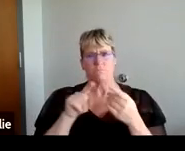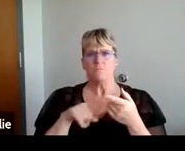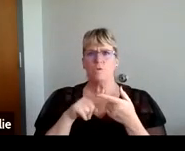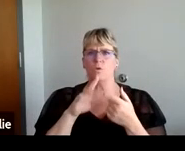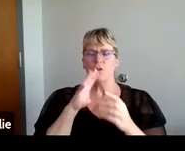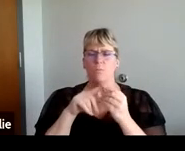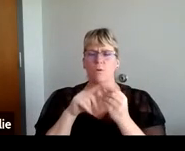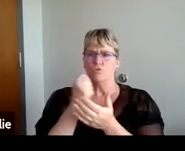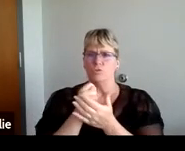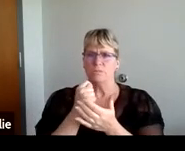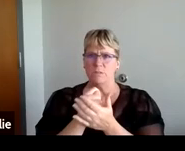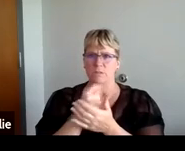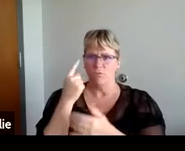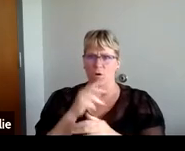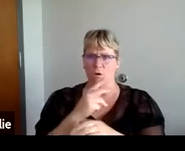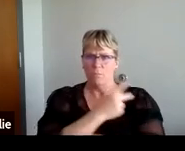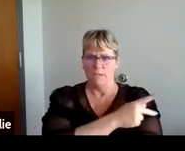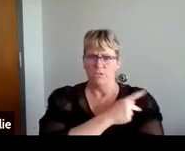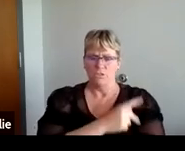options for our patients.